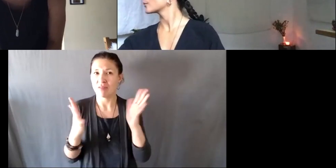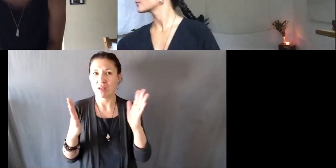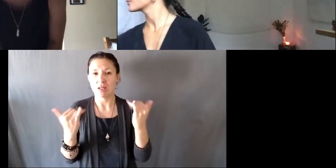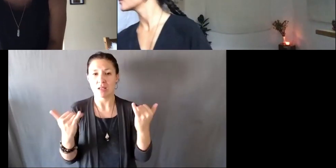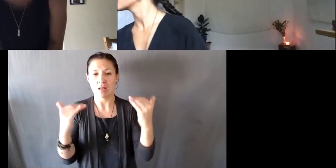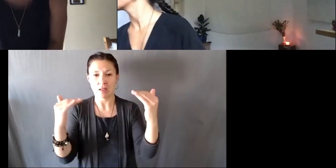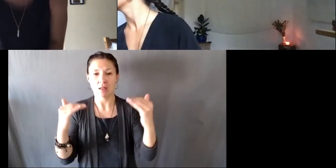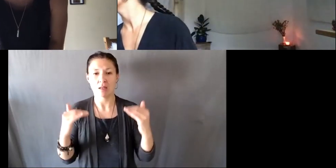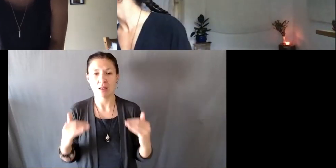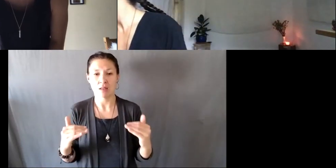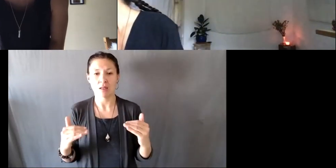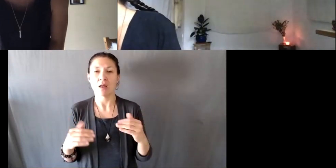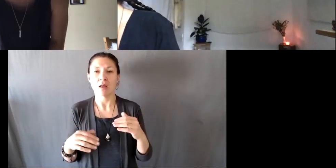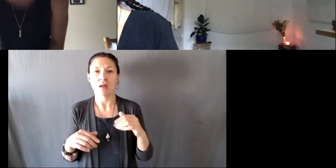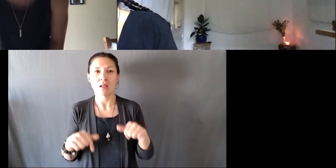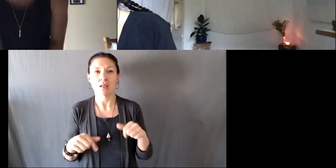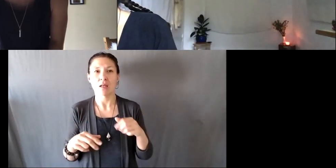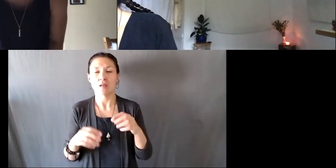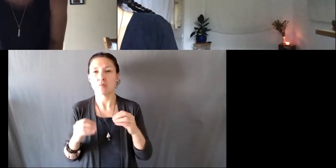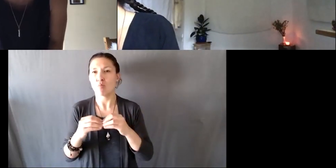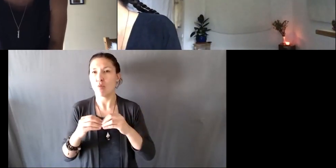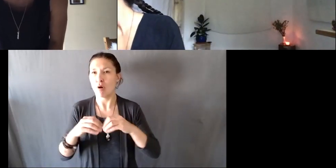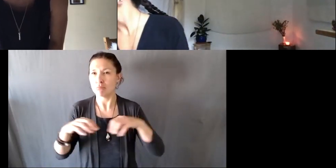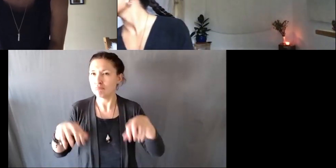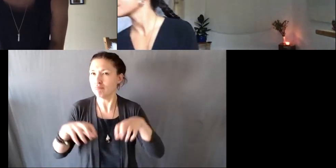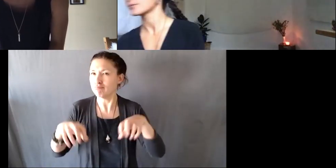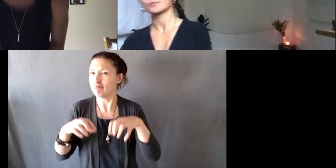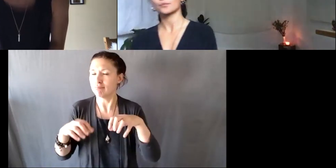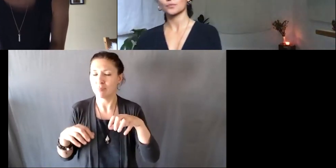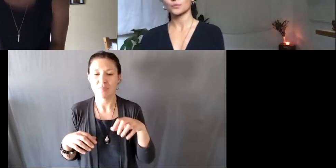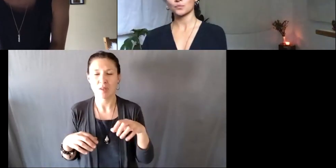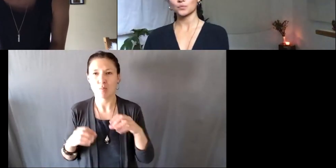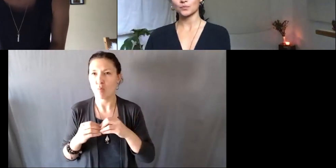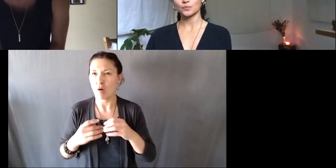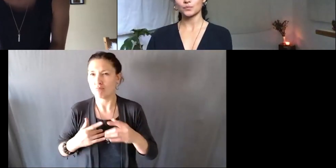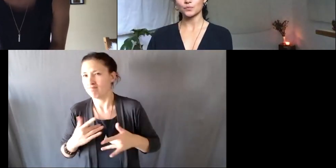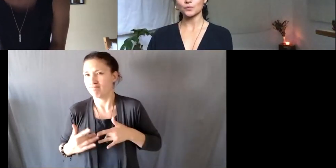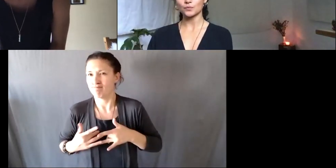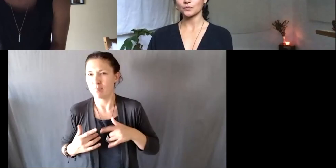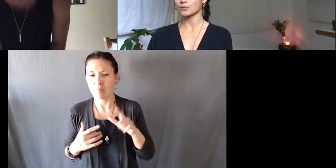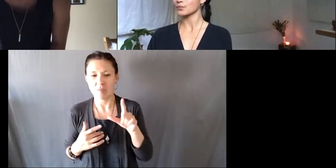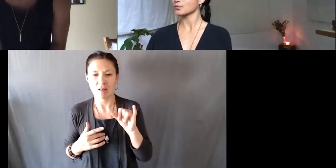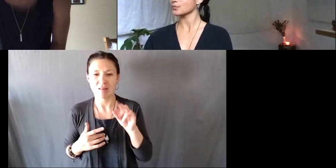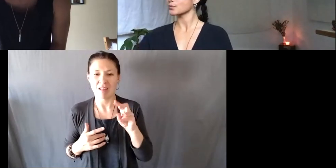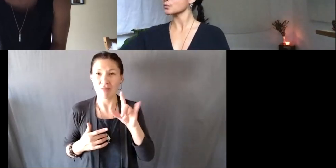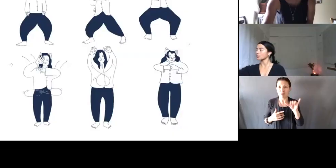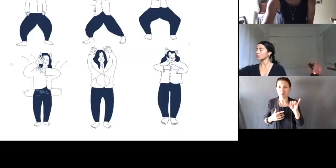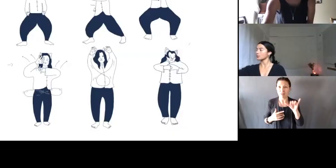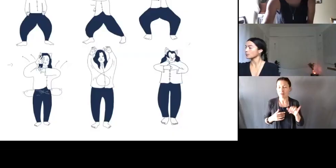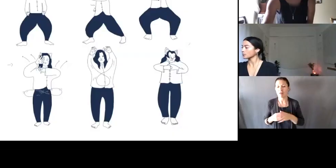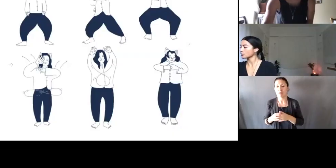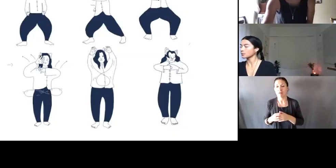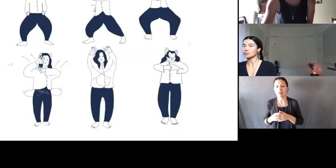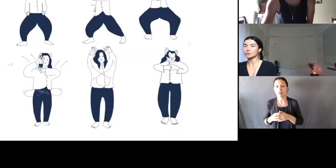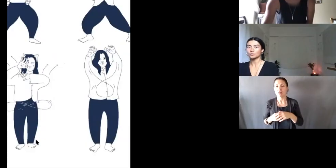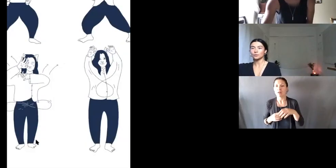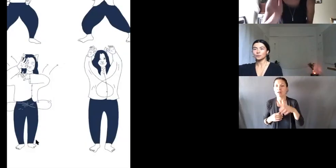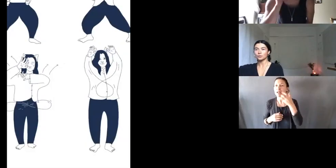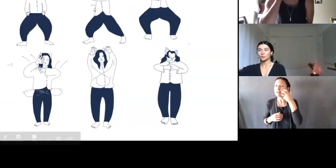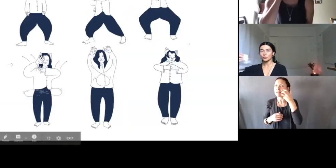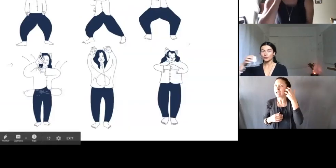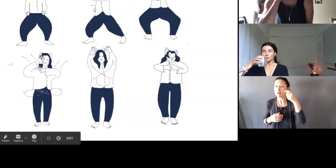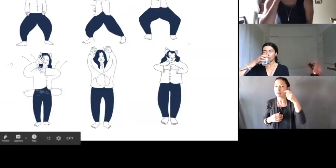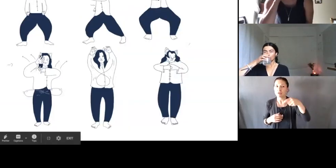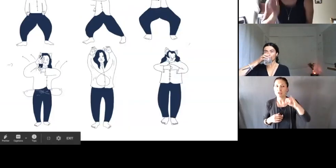into a lively Qigong practice. It's a tiger Qigong. So I will show you an illustration